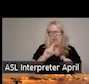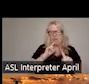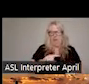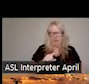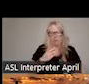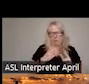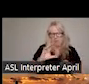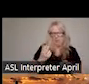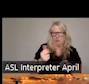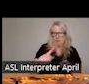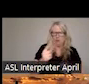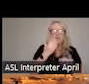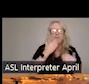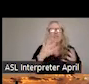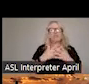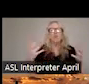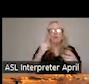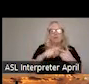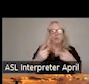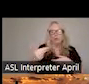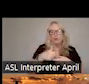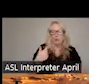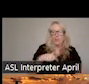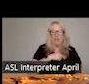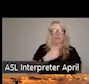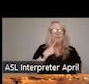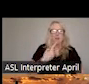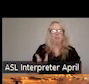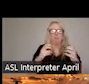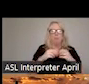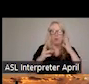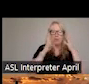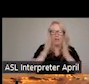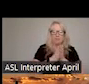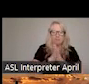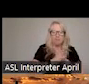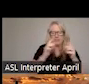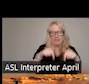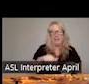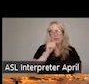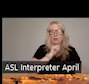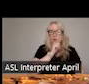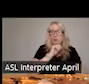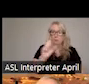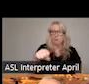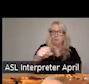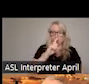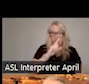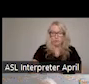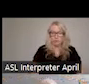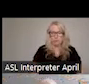the chat. Thank you so much for joining us and telling us about more of the innovation being used in Arizona. Sure, happy to.